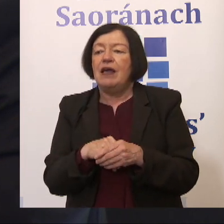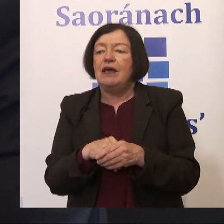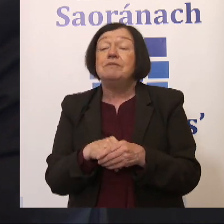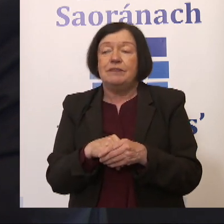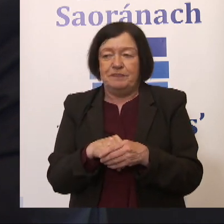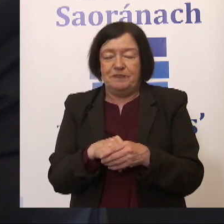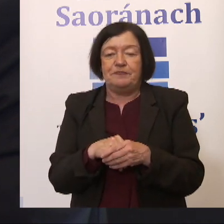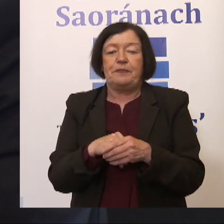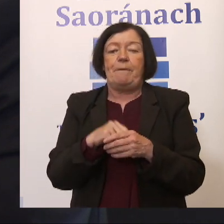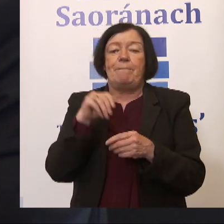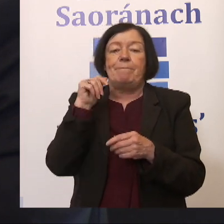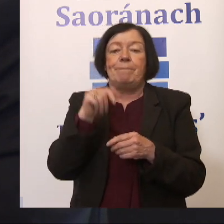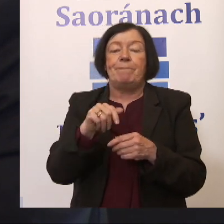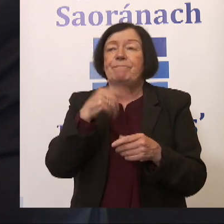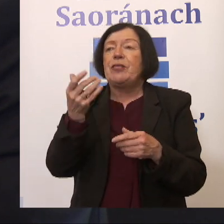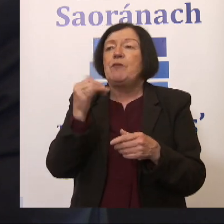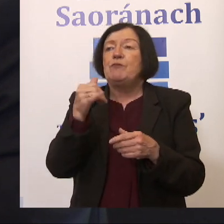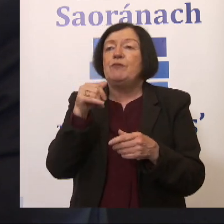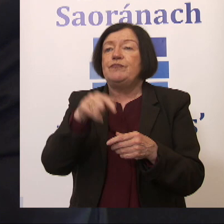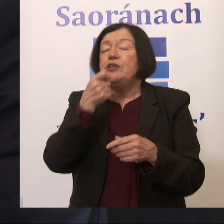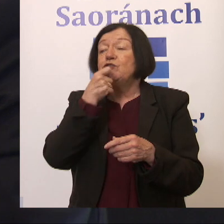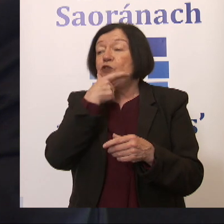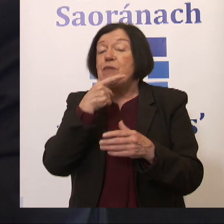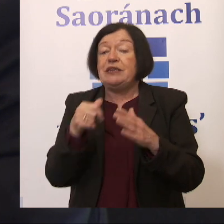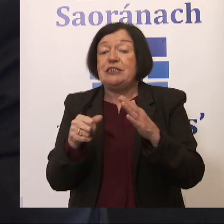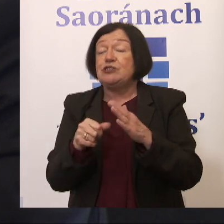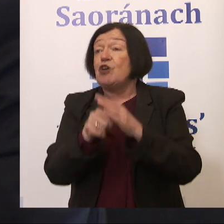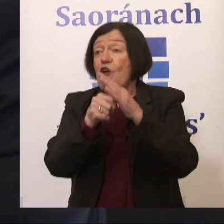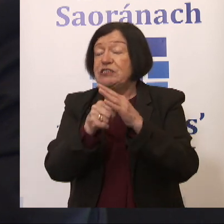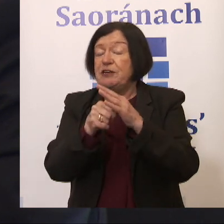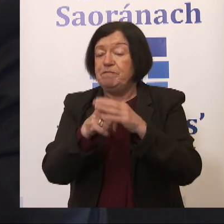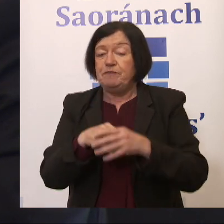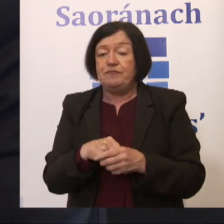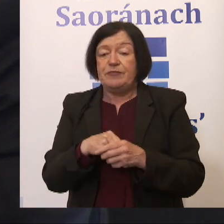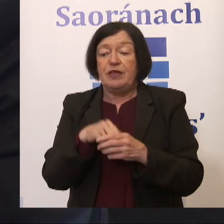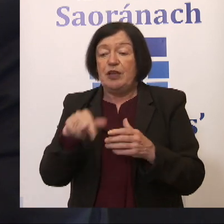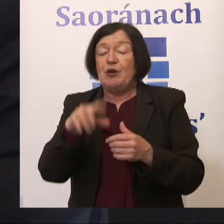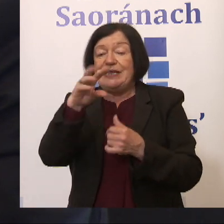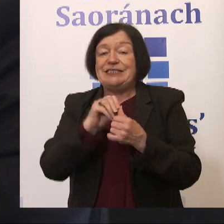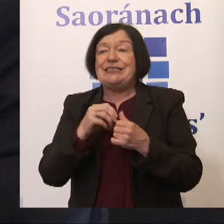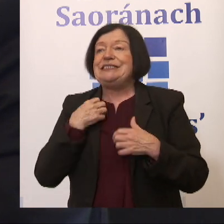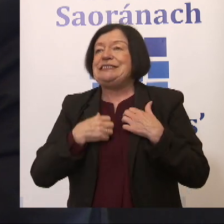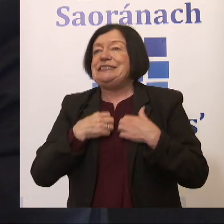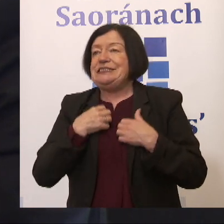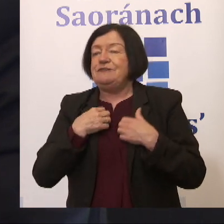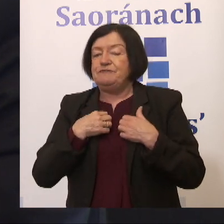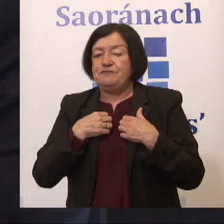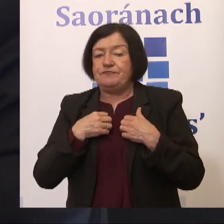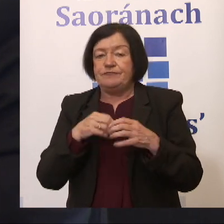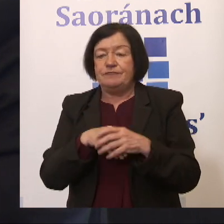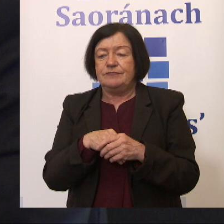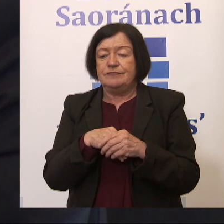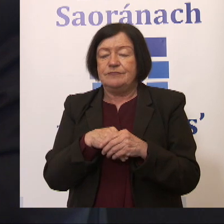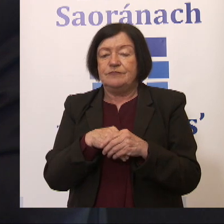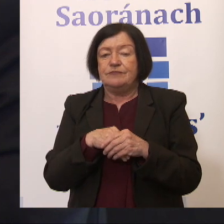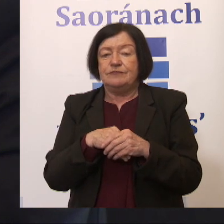Dublin being probably the Dublin local authorities being particularly key in this case, I mean,